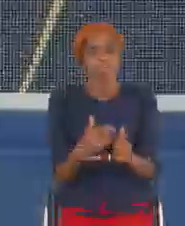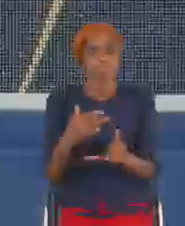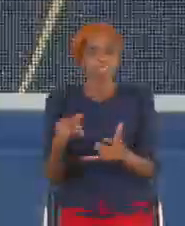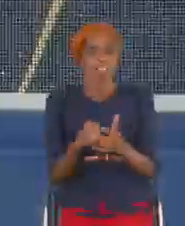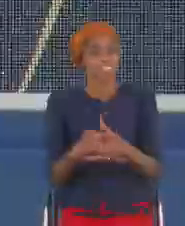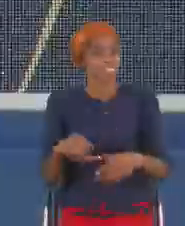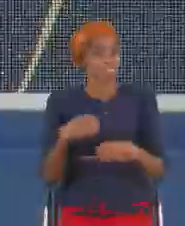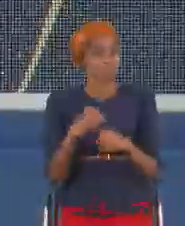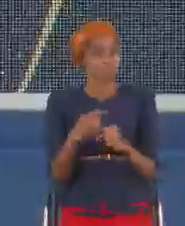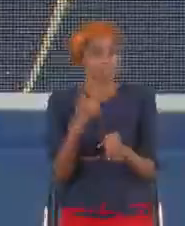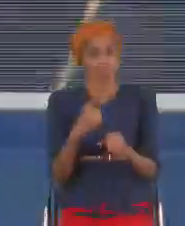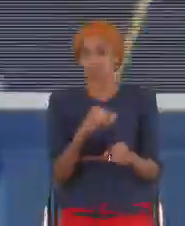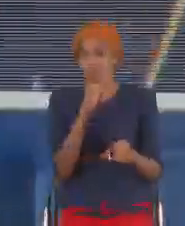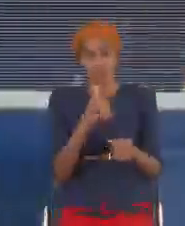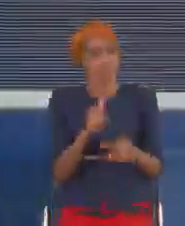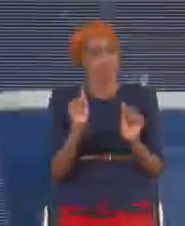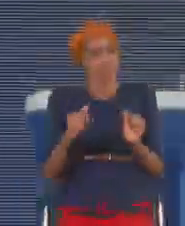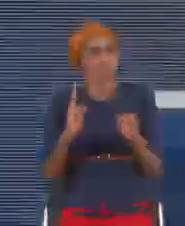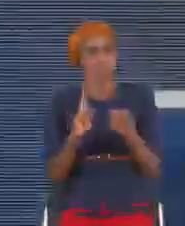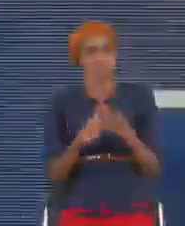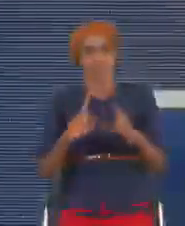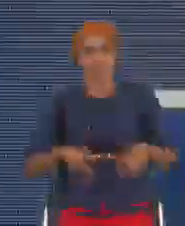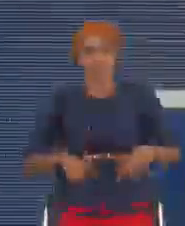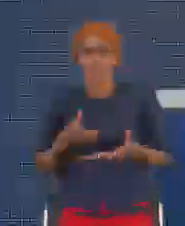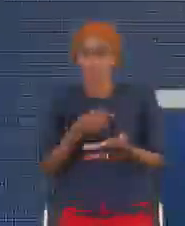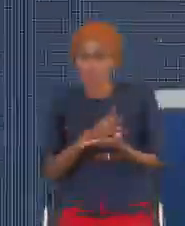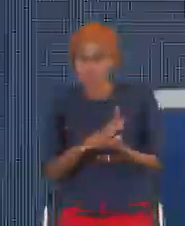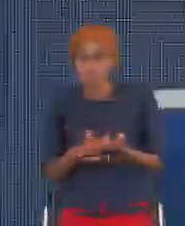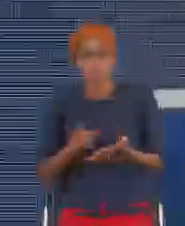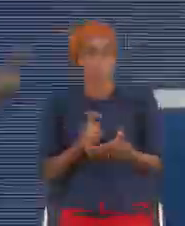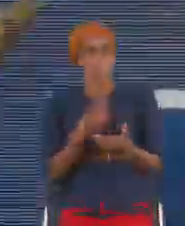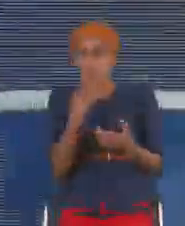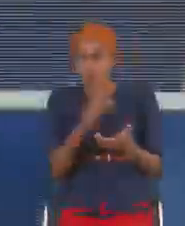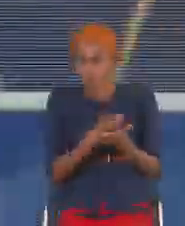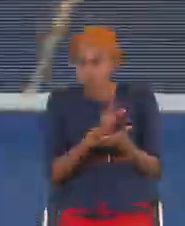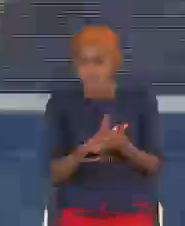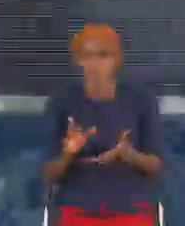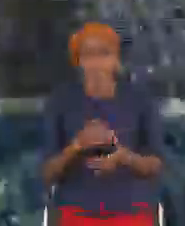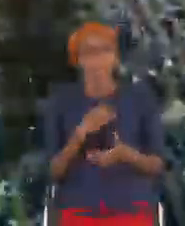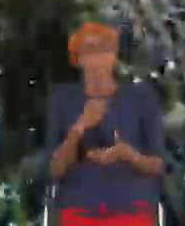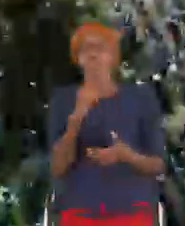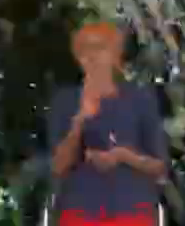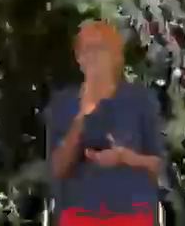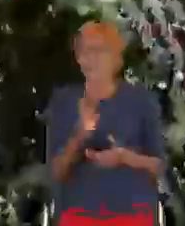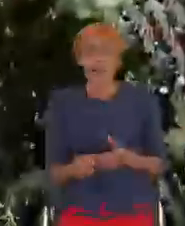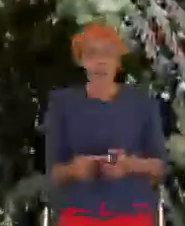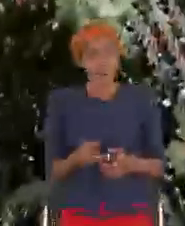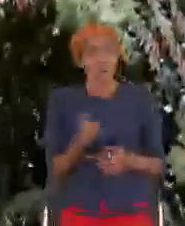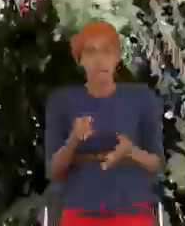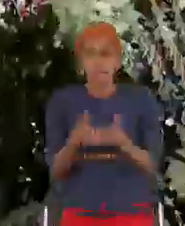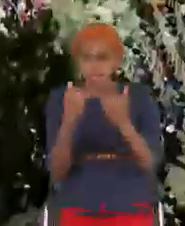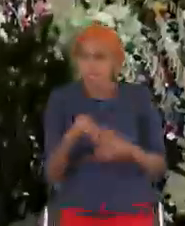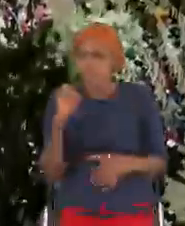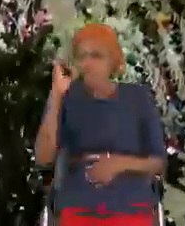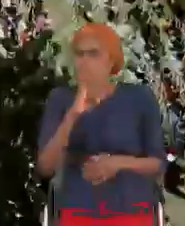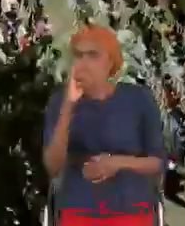makes it impossible for you to live right, to walk right, to talk right, you're asking, is he Christ,